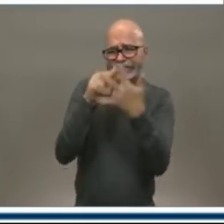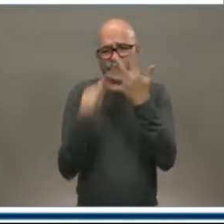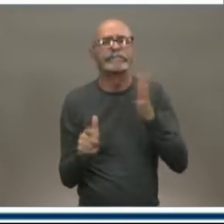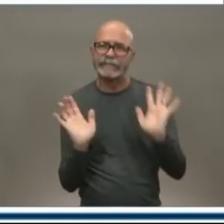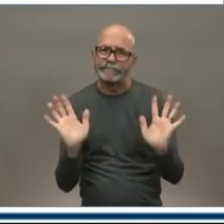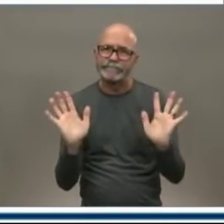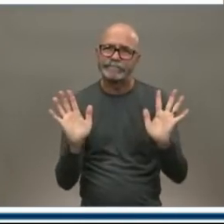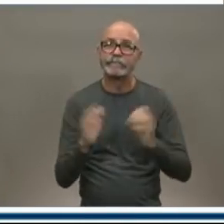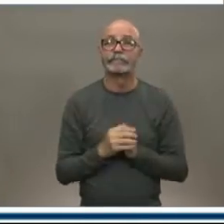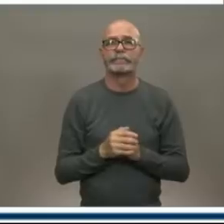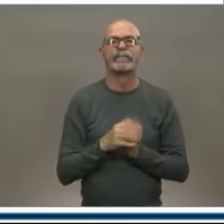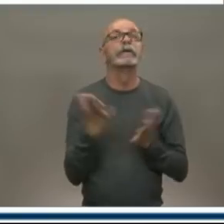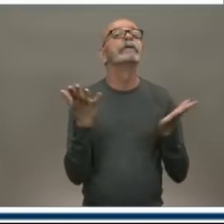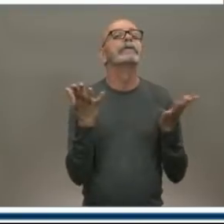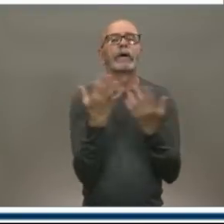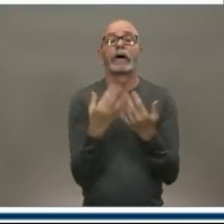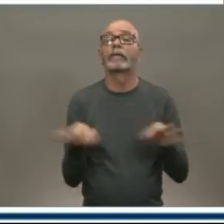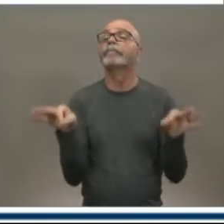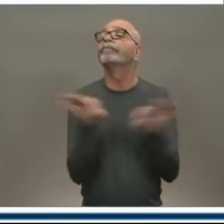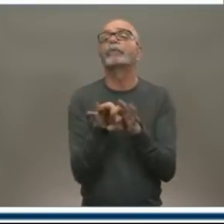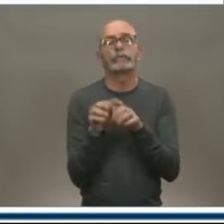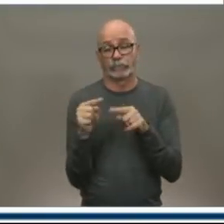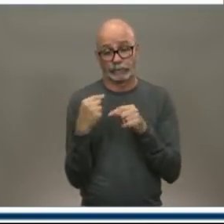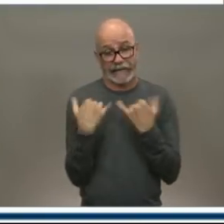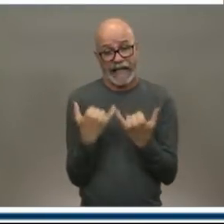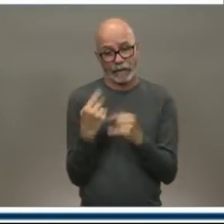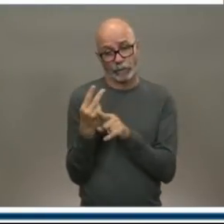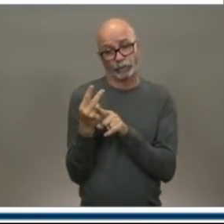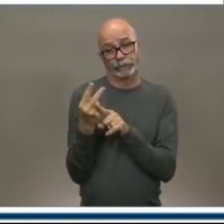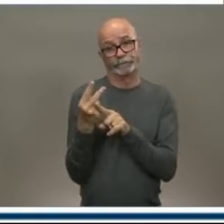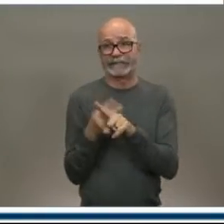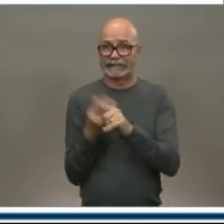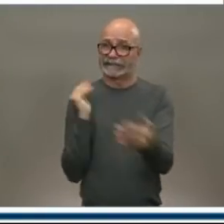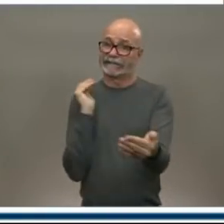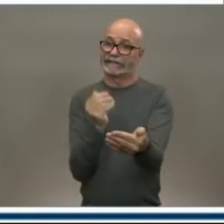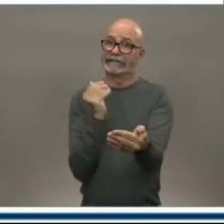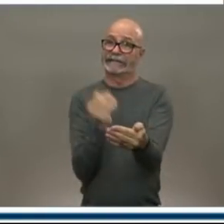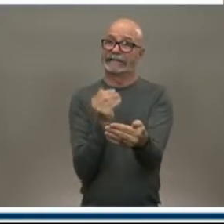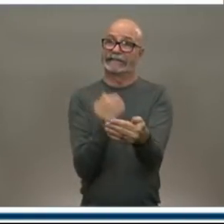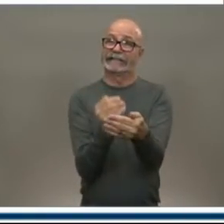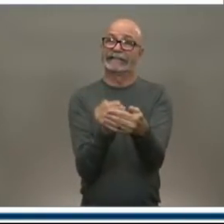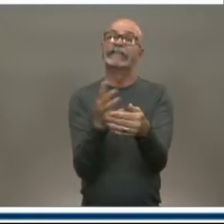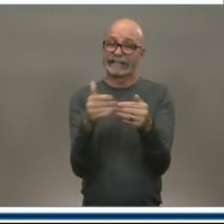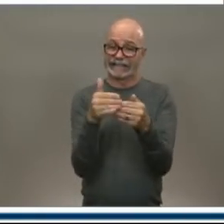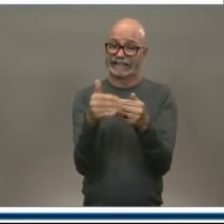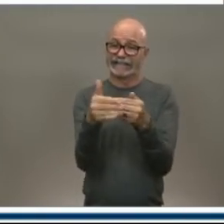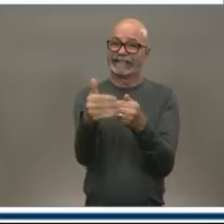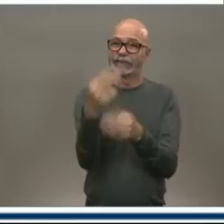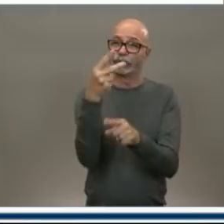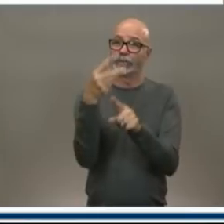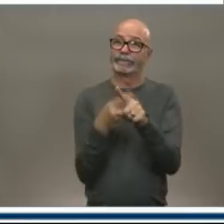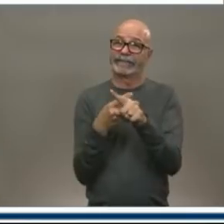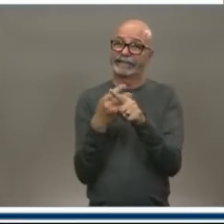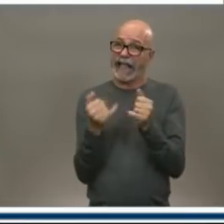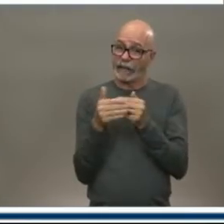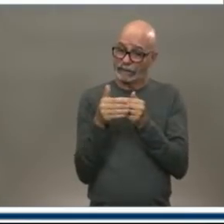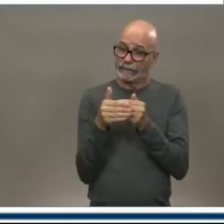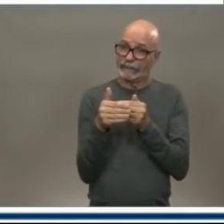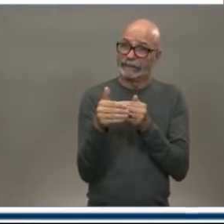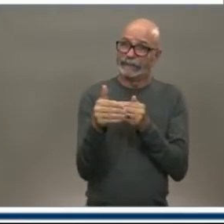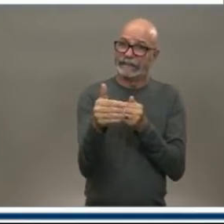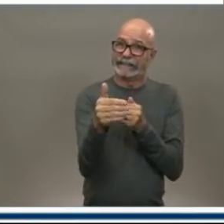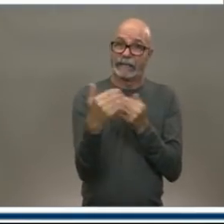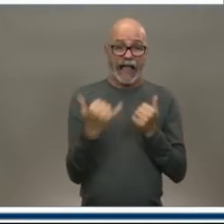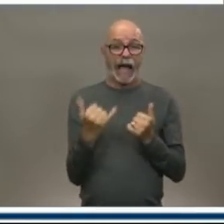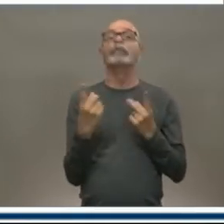next 2 months. The things we do now will have a direct impact on what we'll be able to do safely as we enter the holiday season.